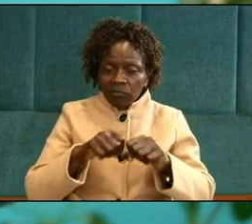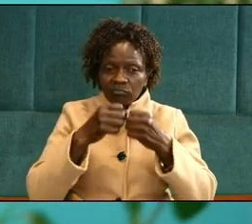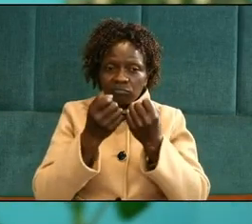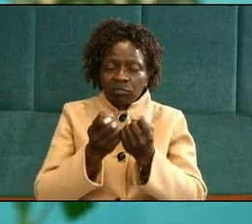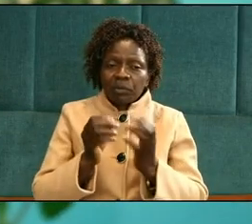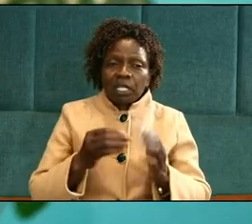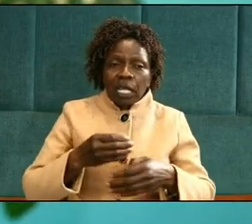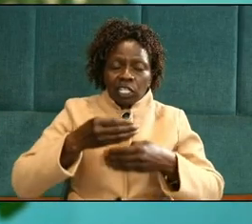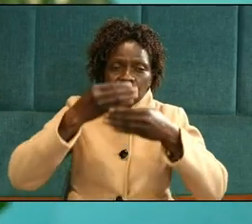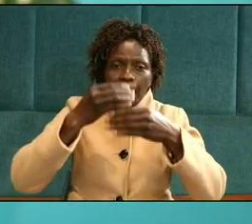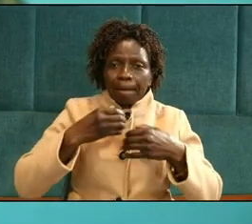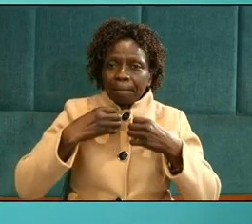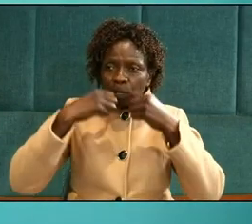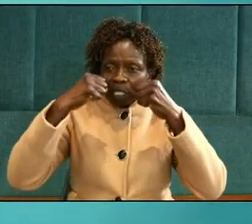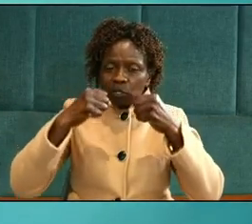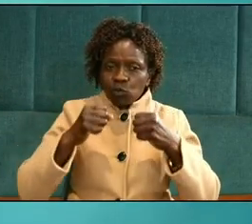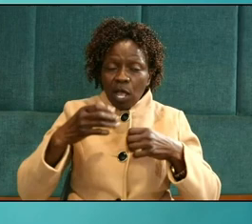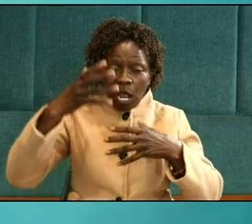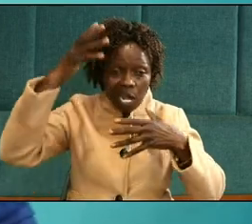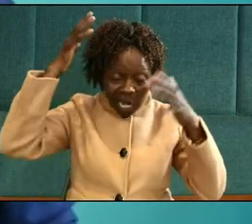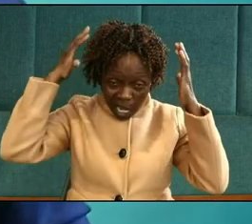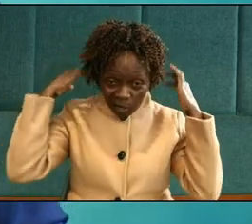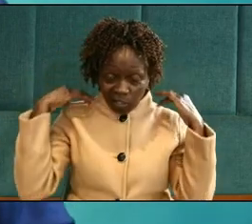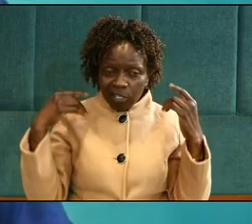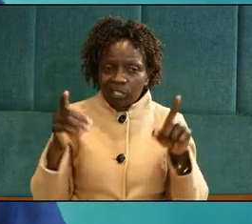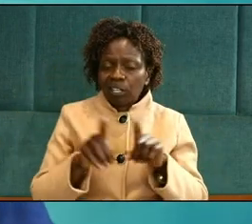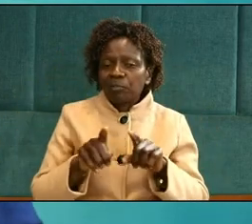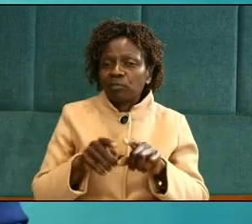media giants. We are lions and lionesses.